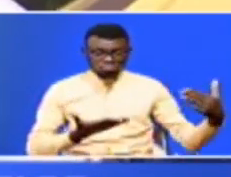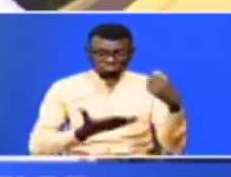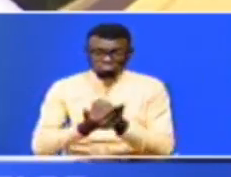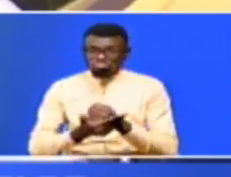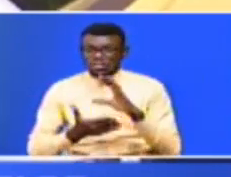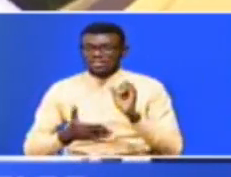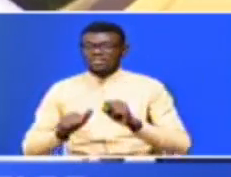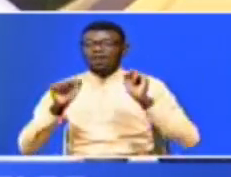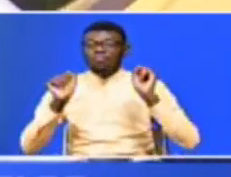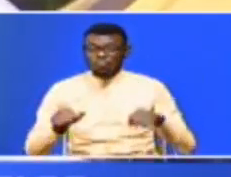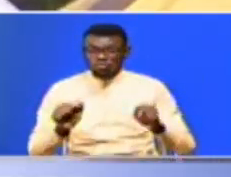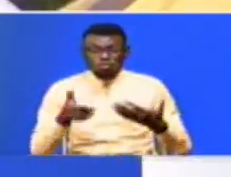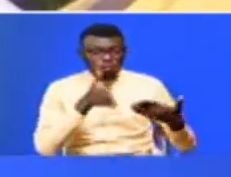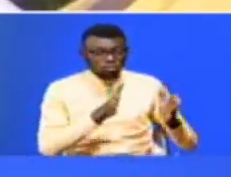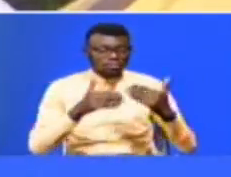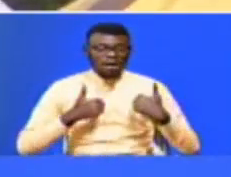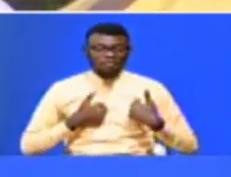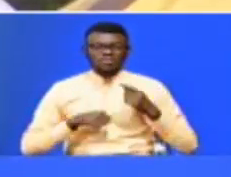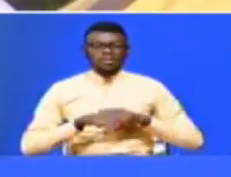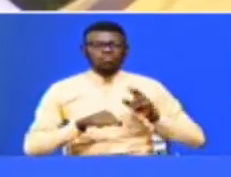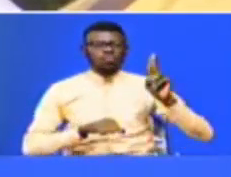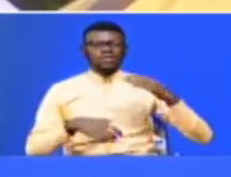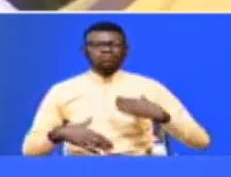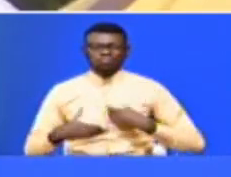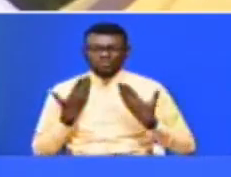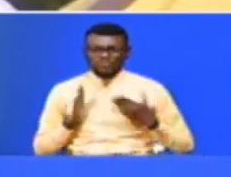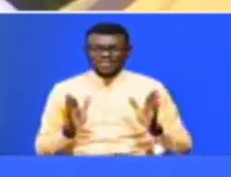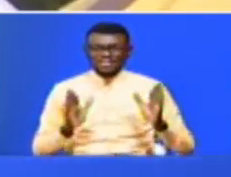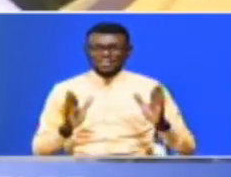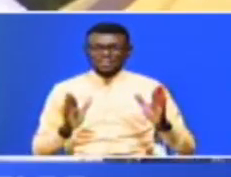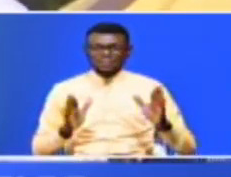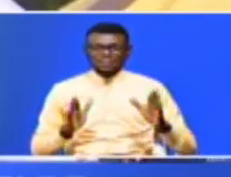reignite his chances as President Uhuru's heir apparent? Ibrahim Karanja.